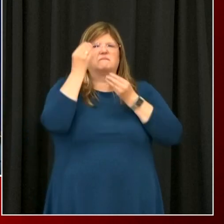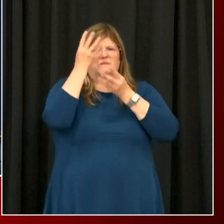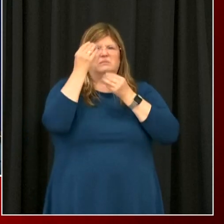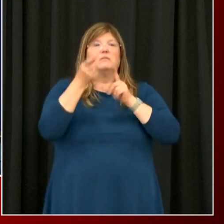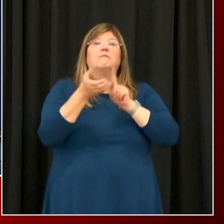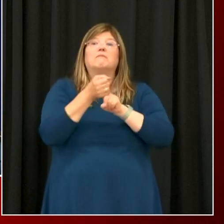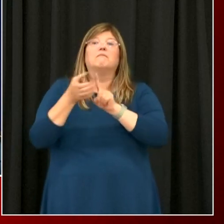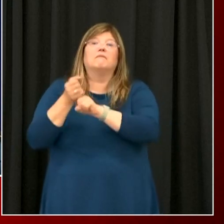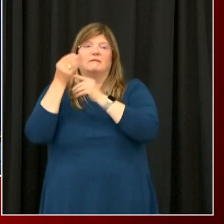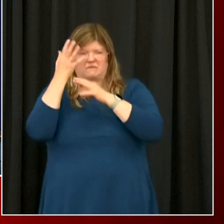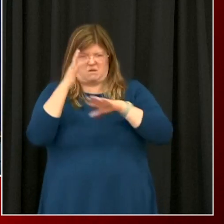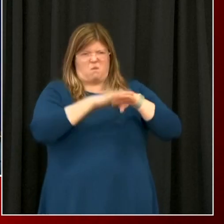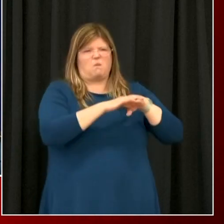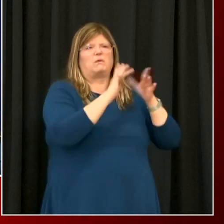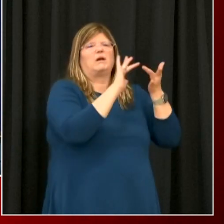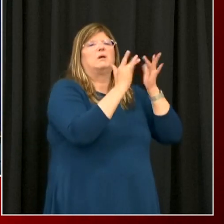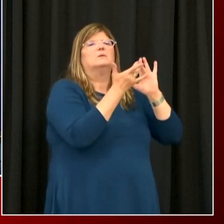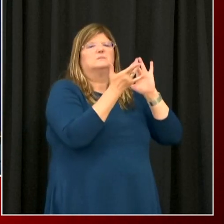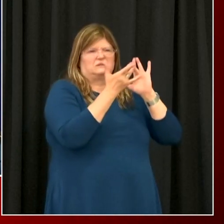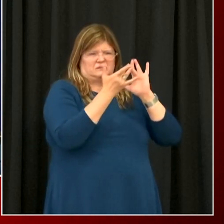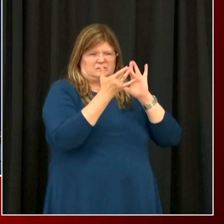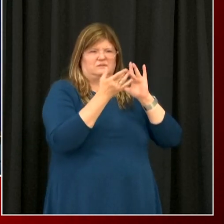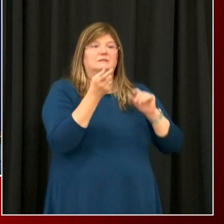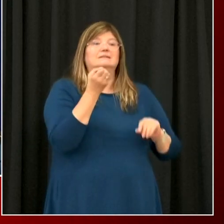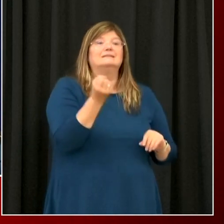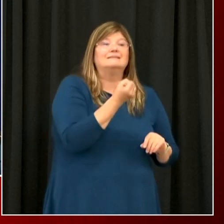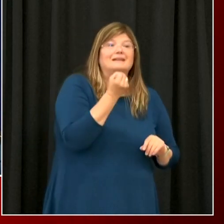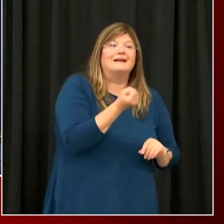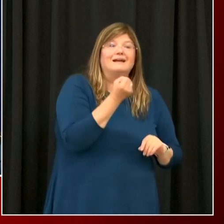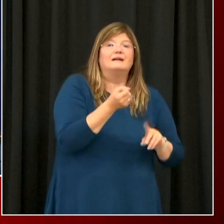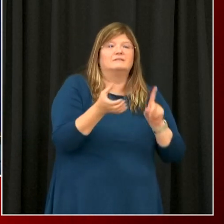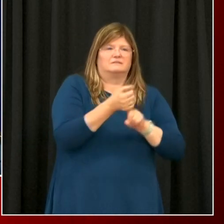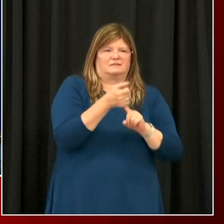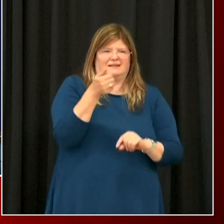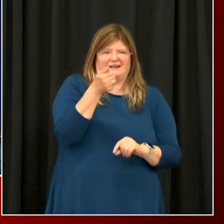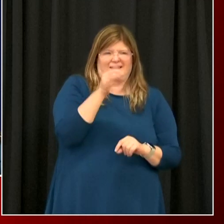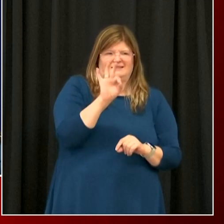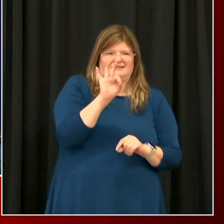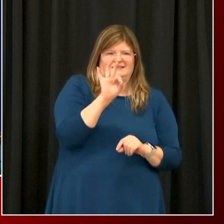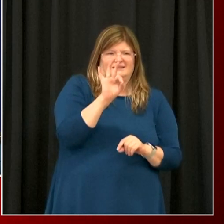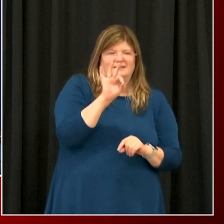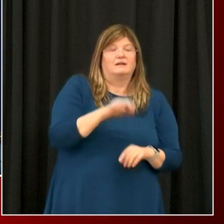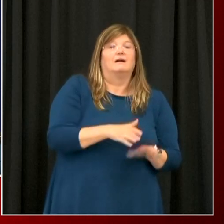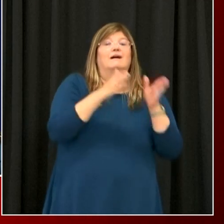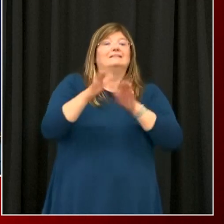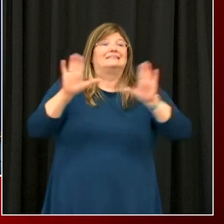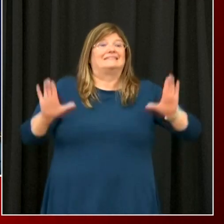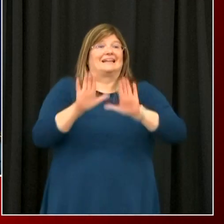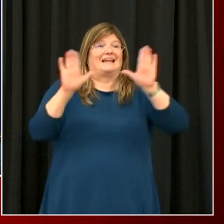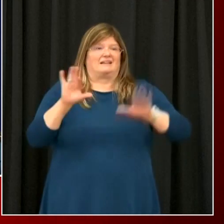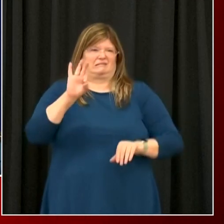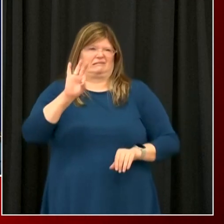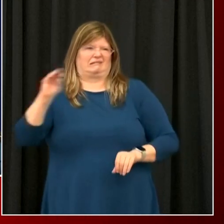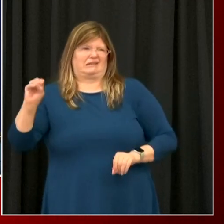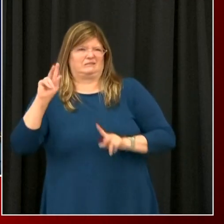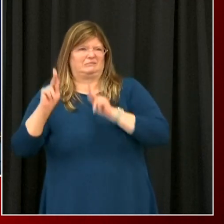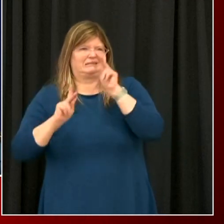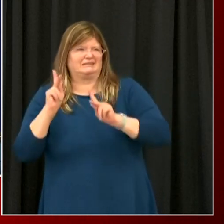through the days, Saturday we had 19 arrests, Sunday 90, Monday we had 289, Tuesday